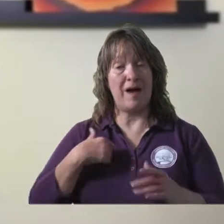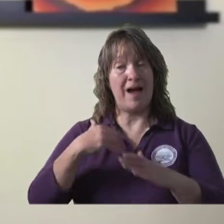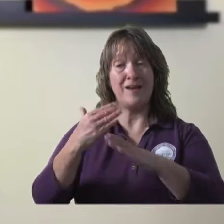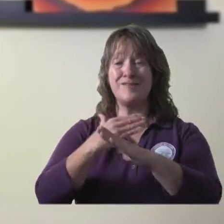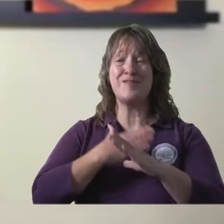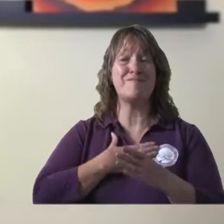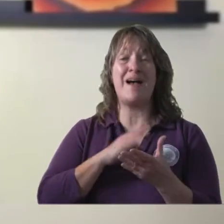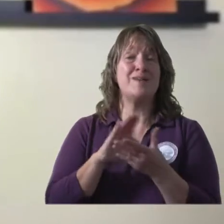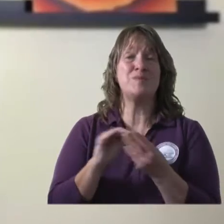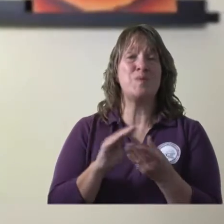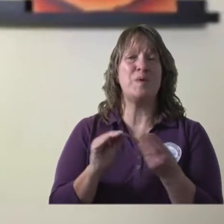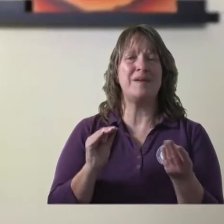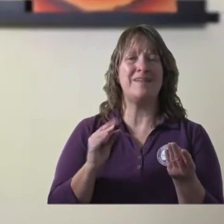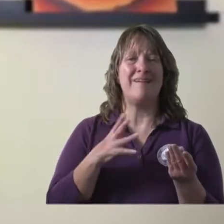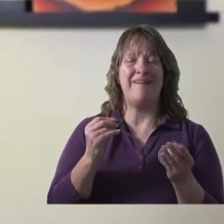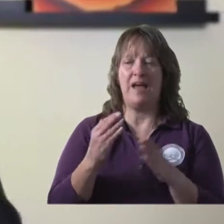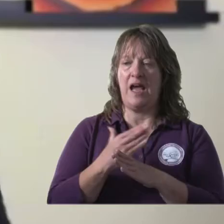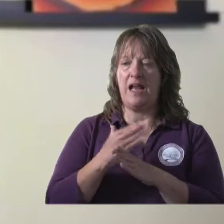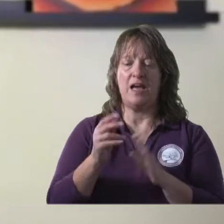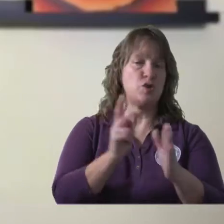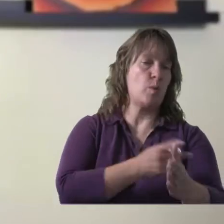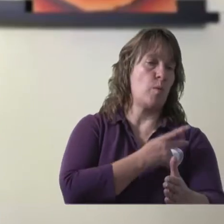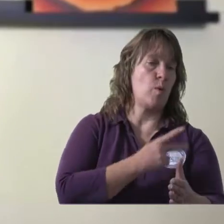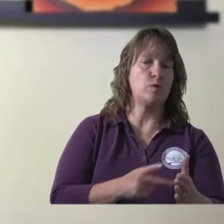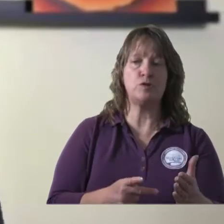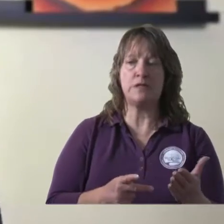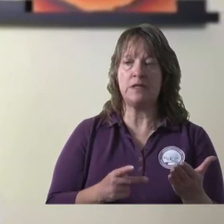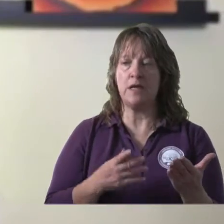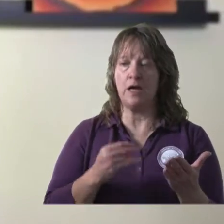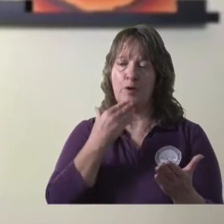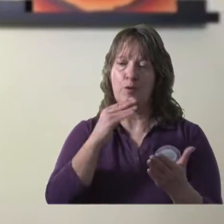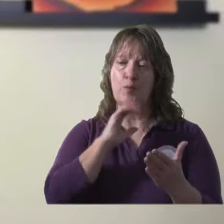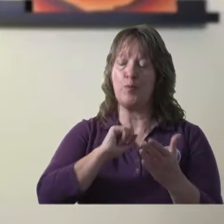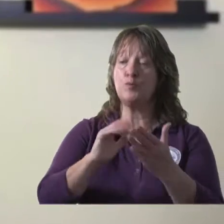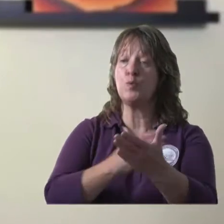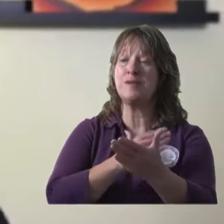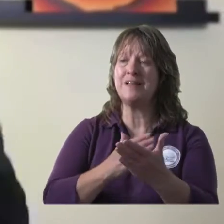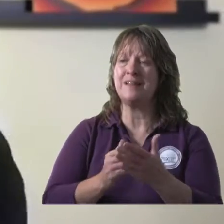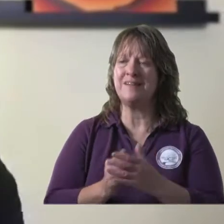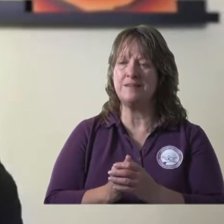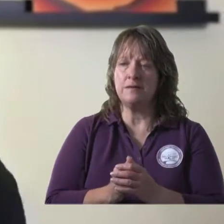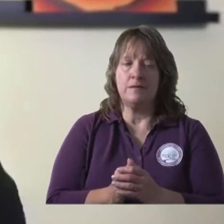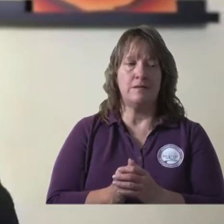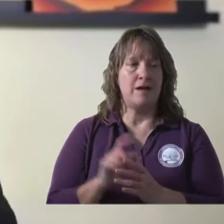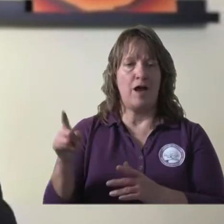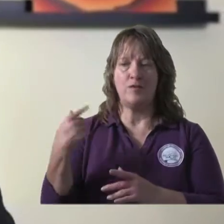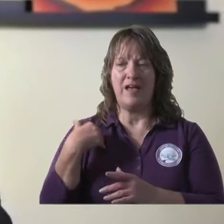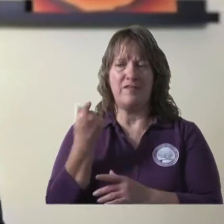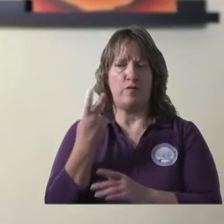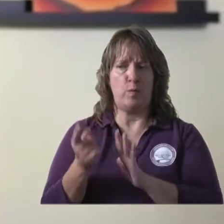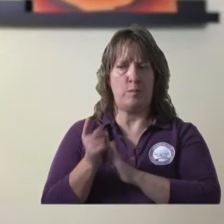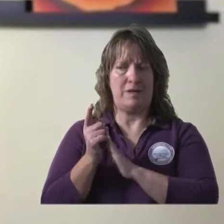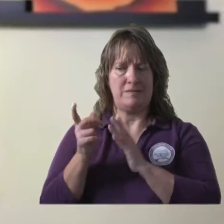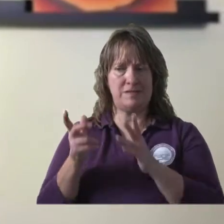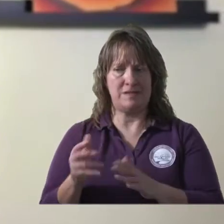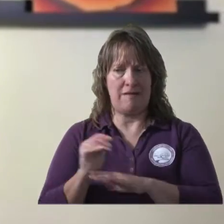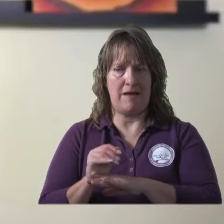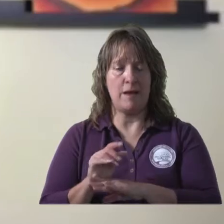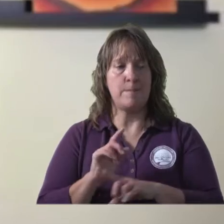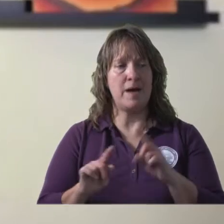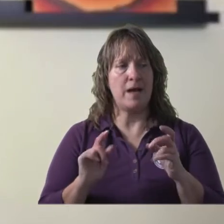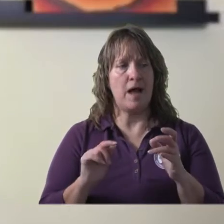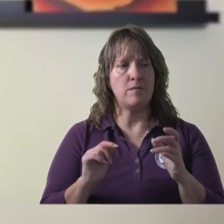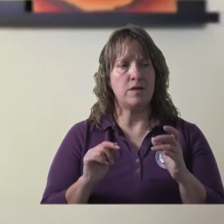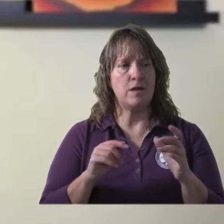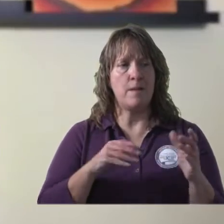share my story, and I share it through poetry and, good old storytelling. I only have a few minutes tonight, so I'm going to